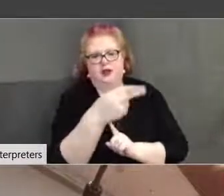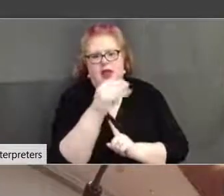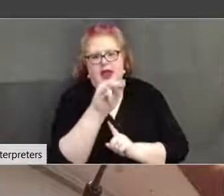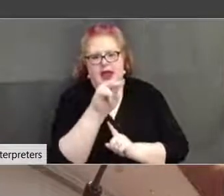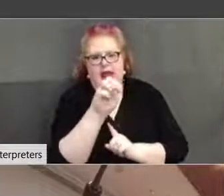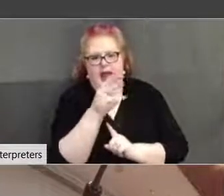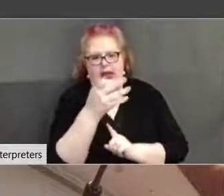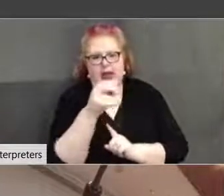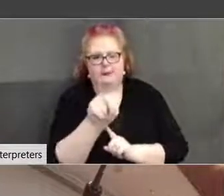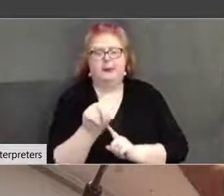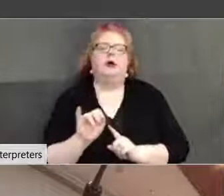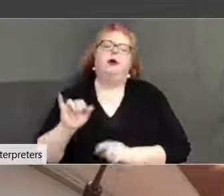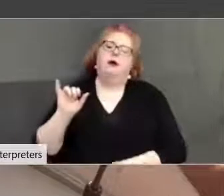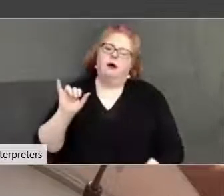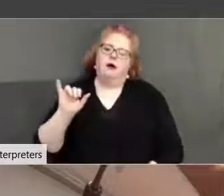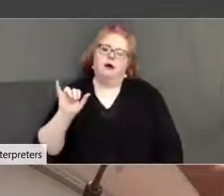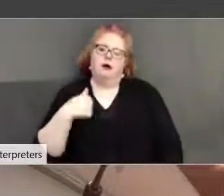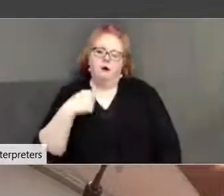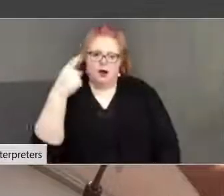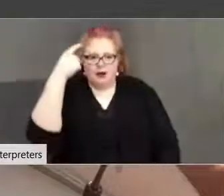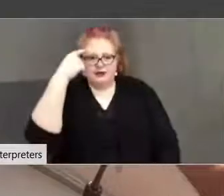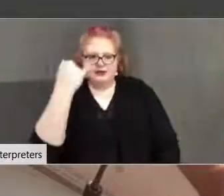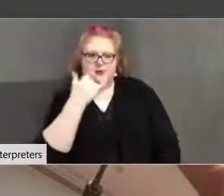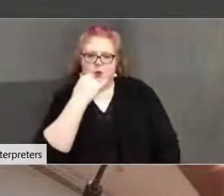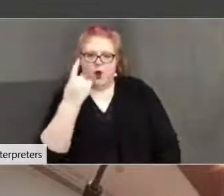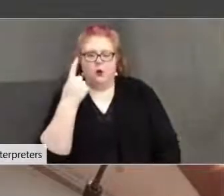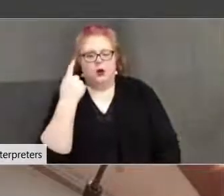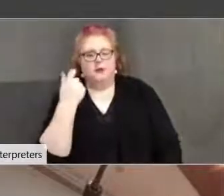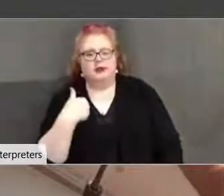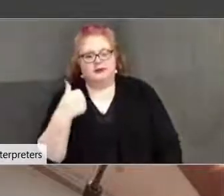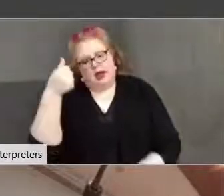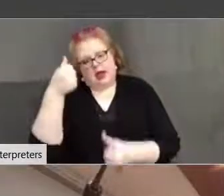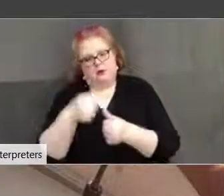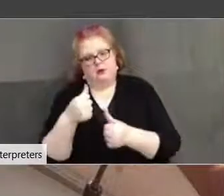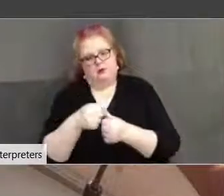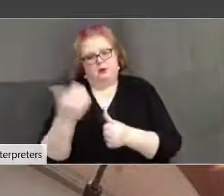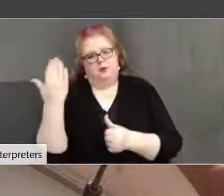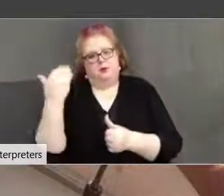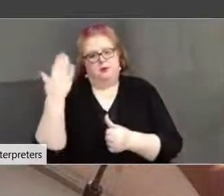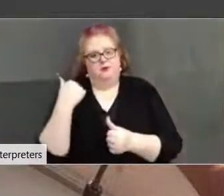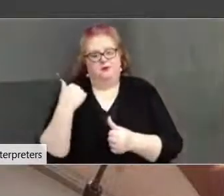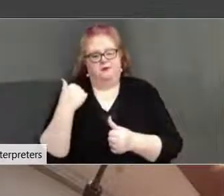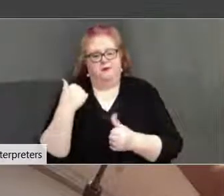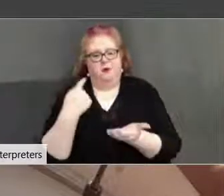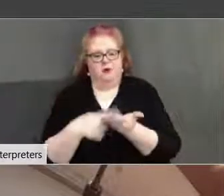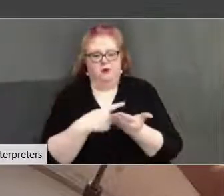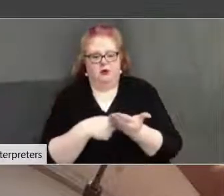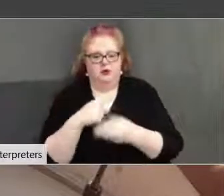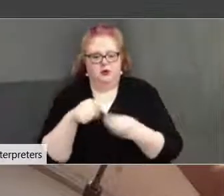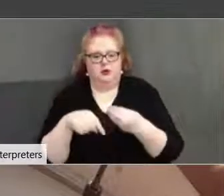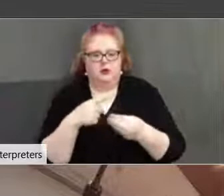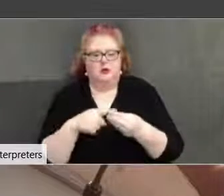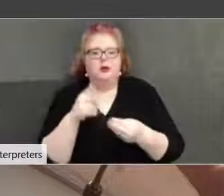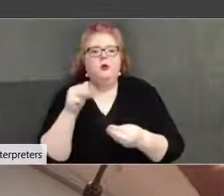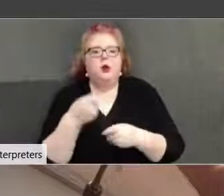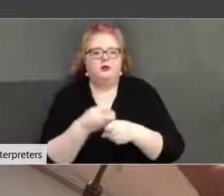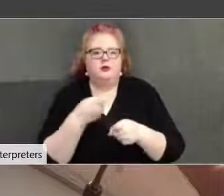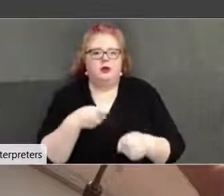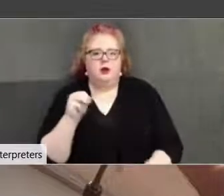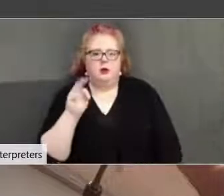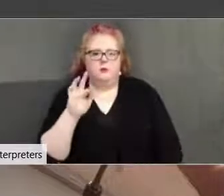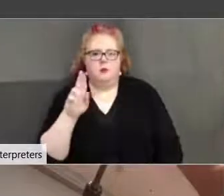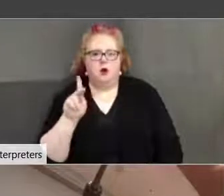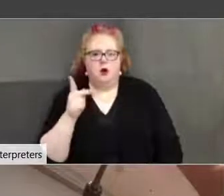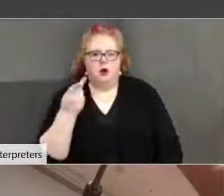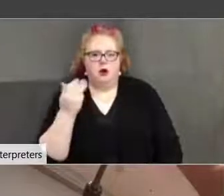wrong one. The last one I remember you talking to me about was off of Markham, so it's not that.